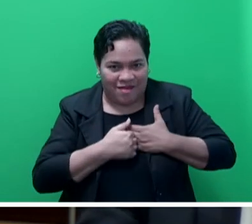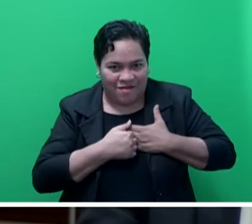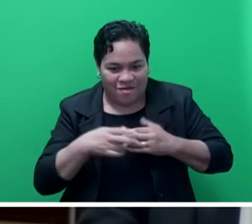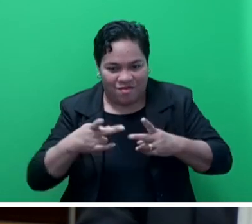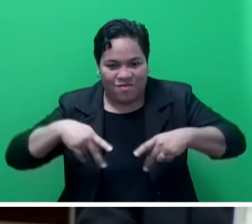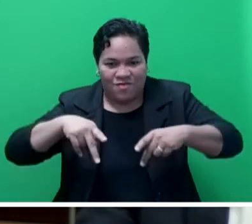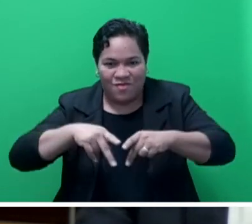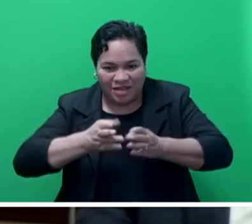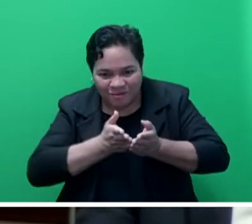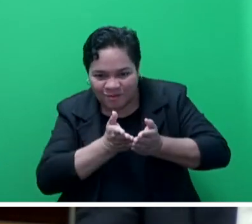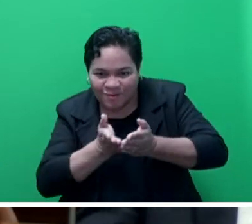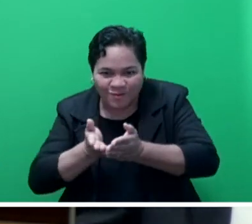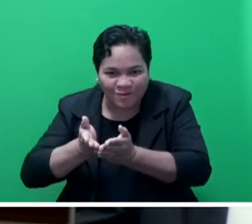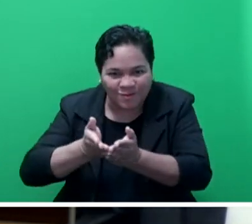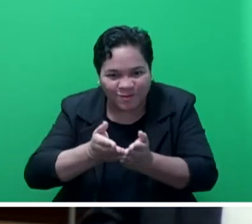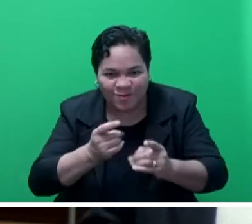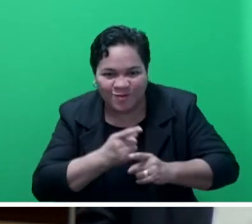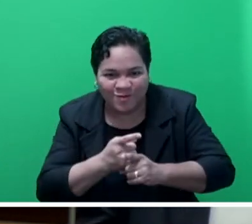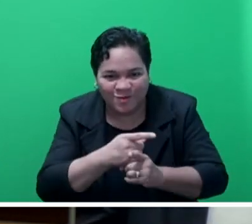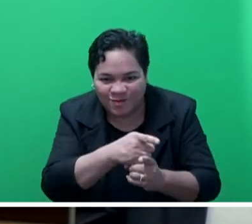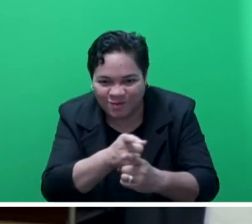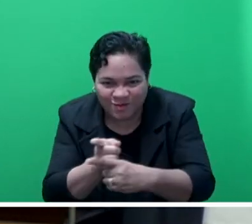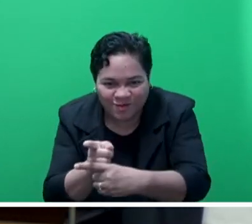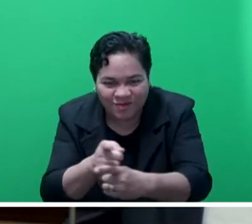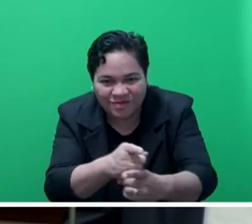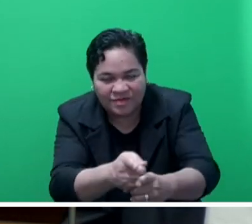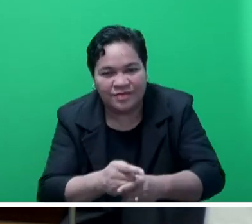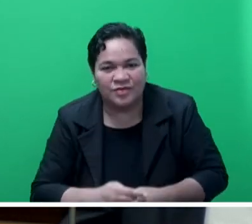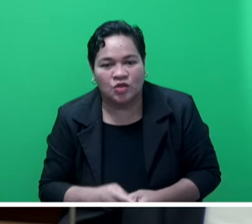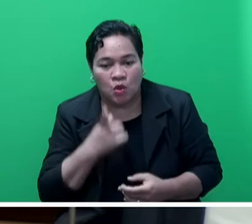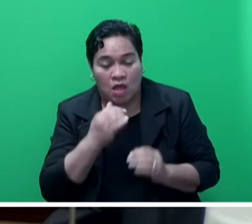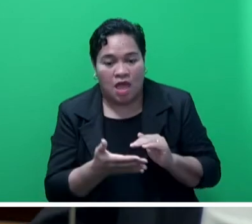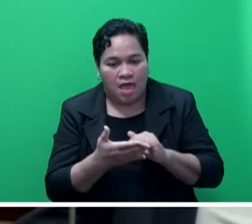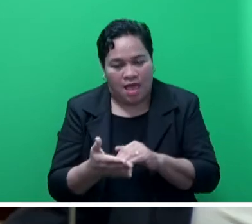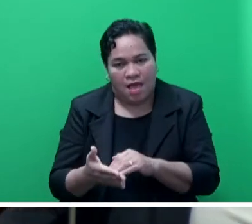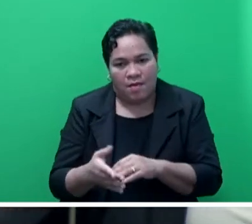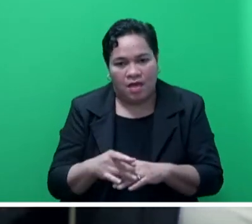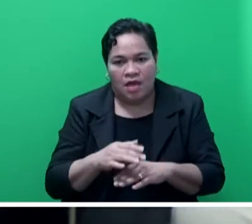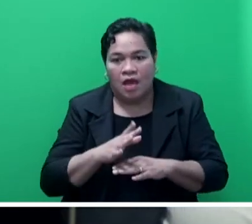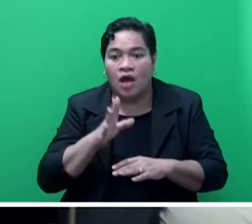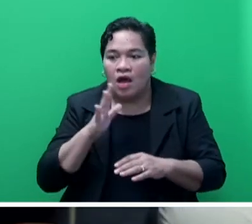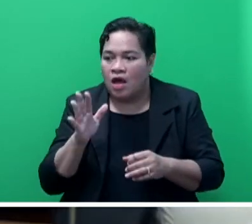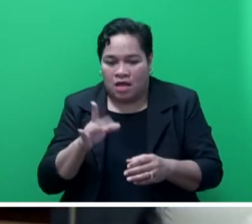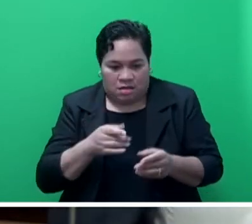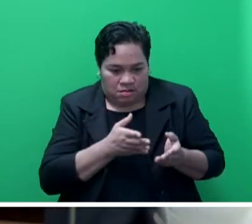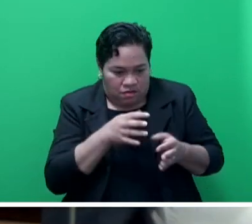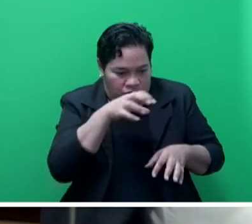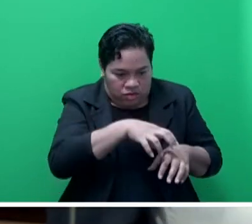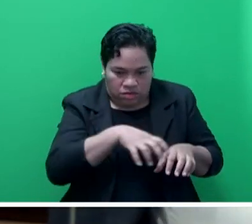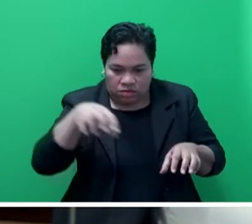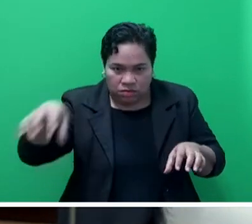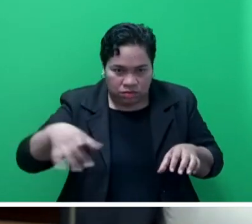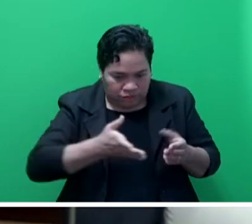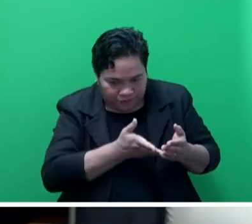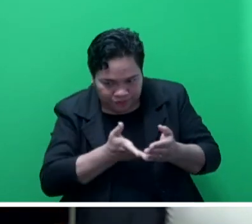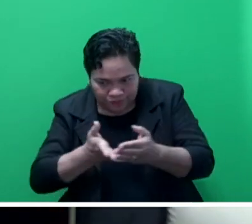and communities, to connect them to the markets, and to ensure that the help and relief reaches them quickly and safely, especially in